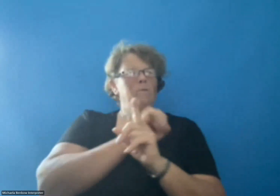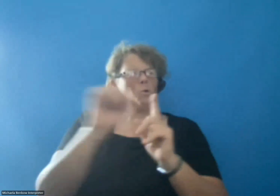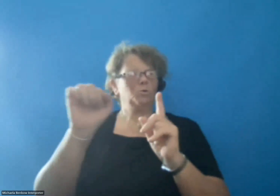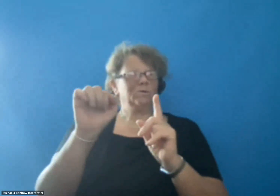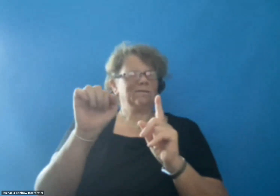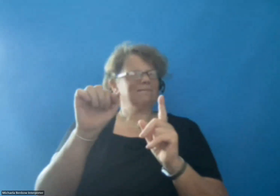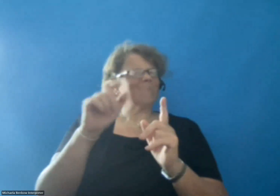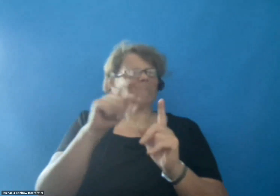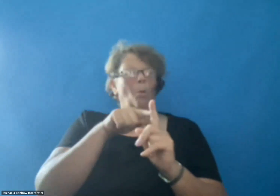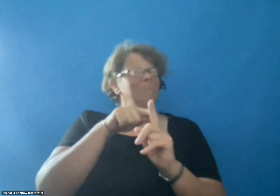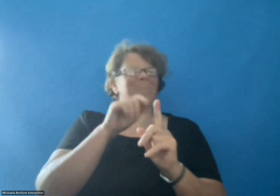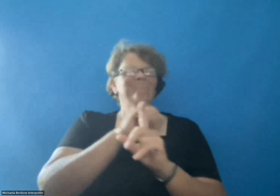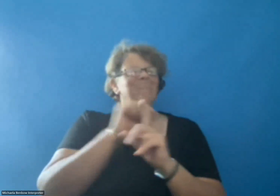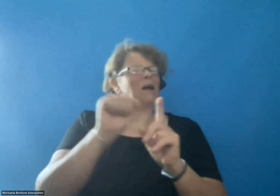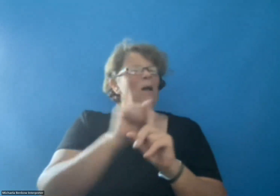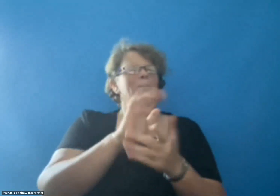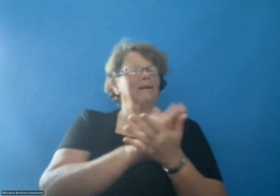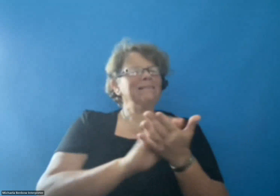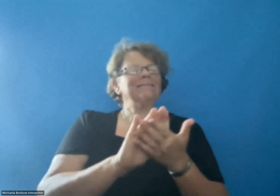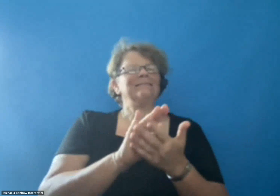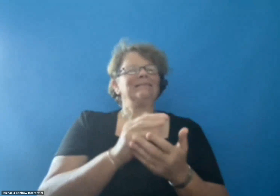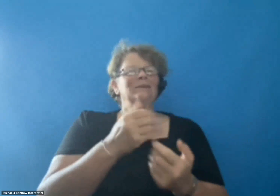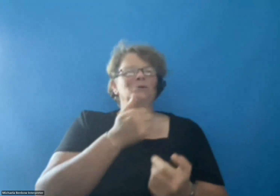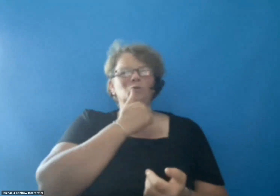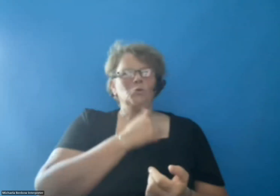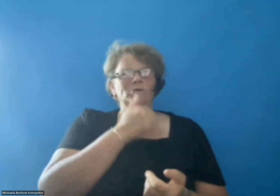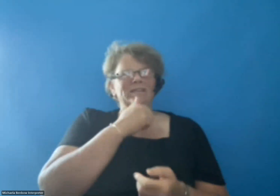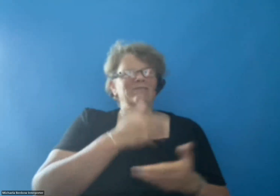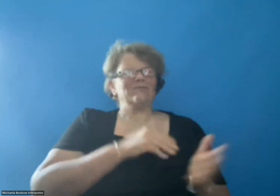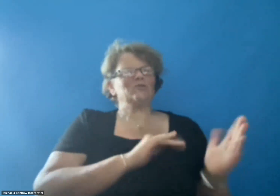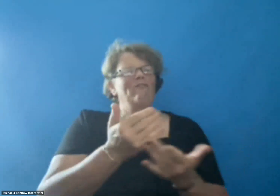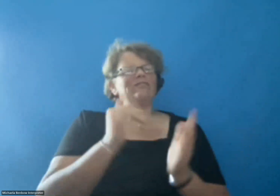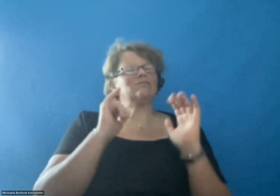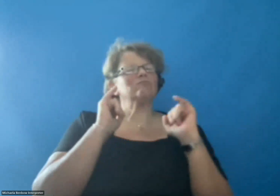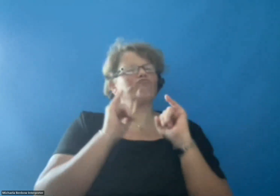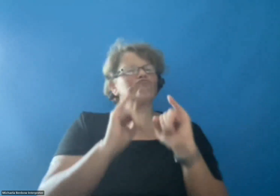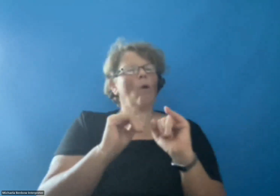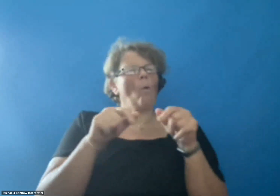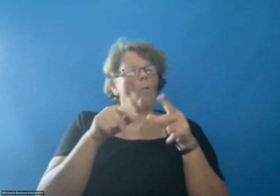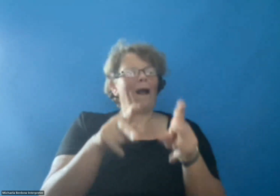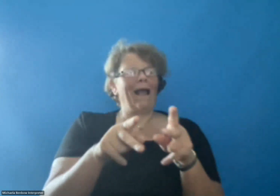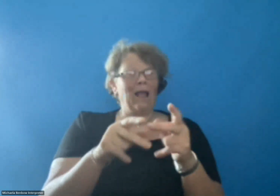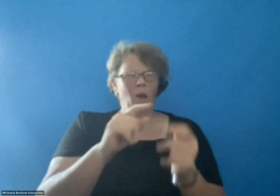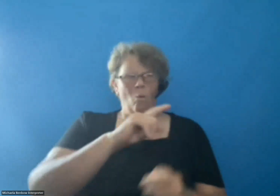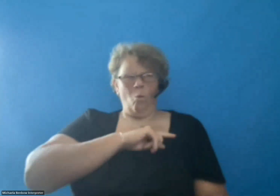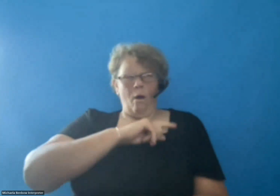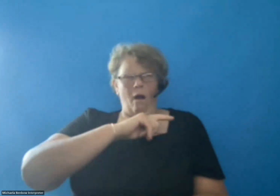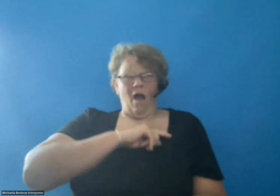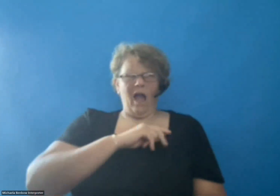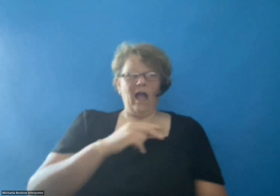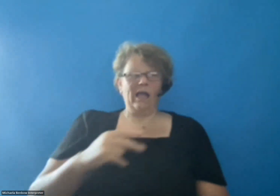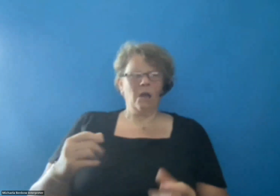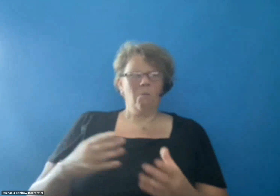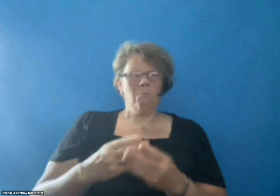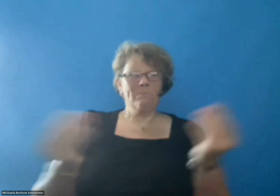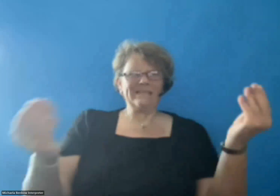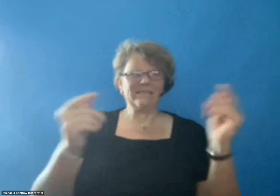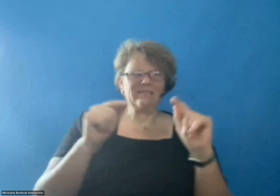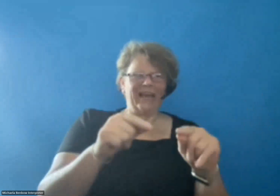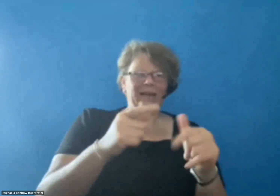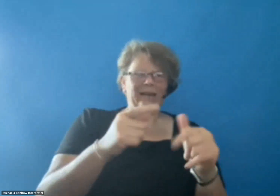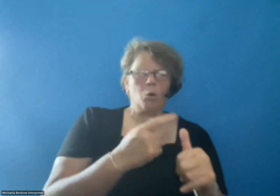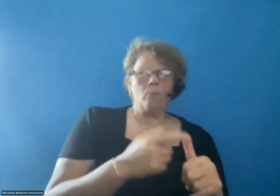understand why patients aren't using services and why people maybe not attending appointments? I'd say we don't actually understand the drivers of that. So